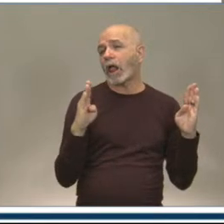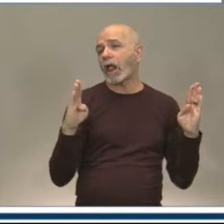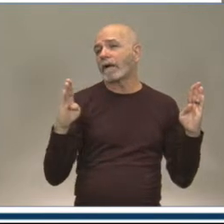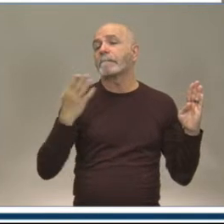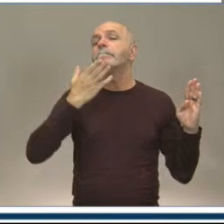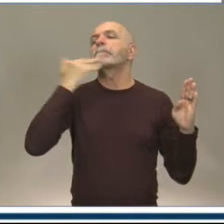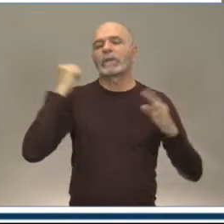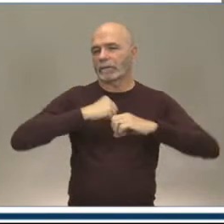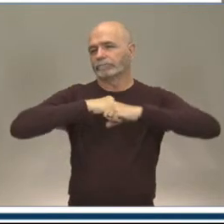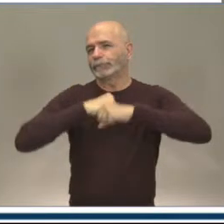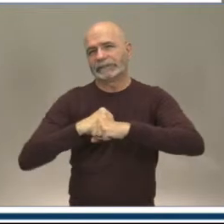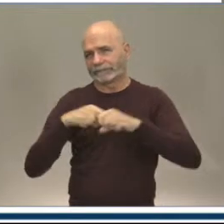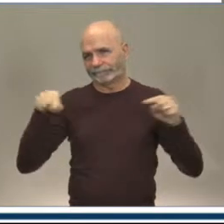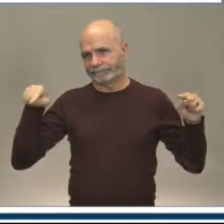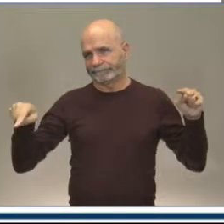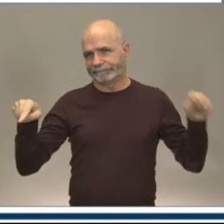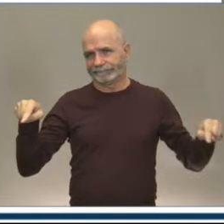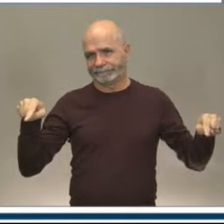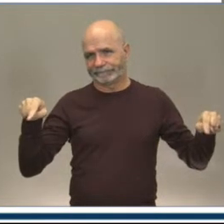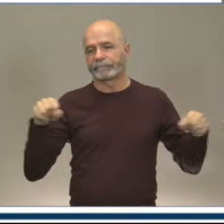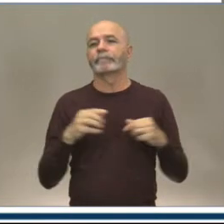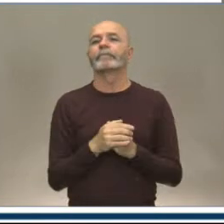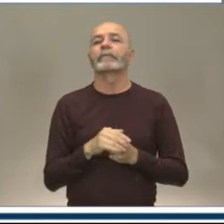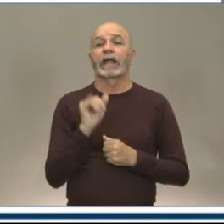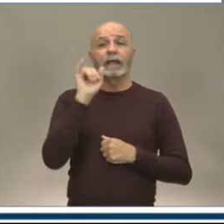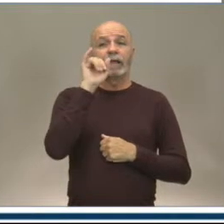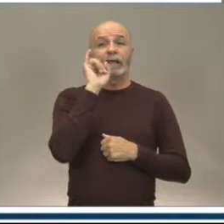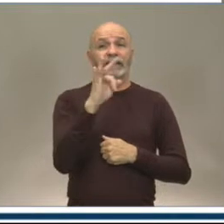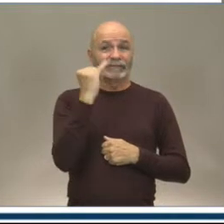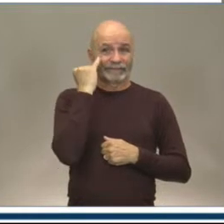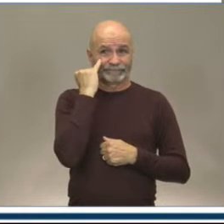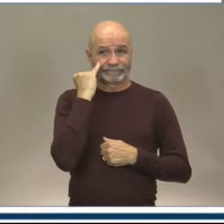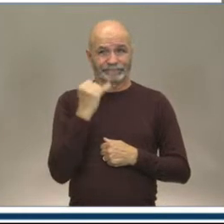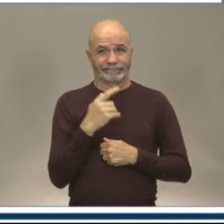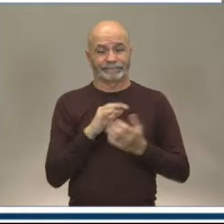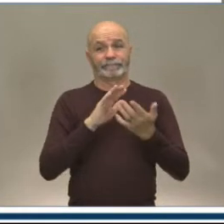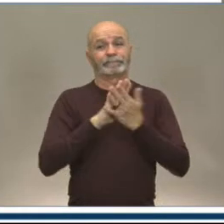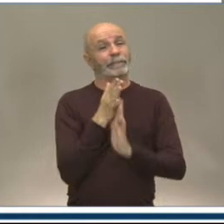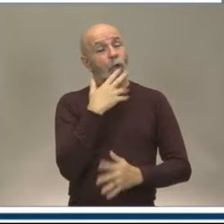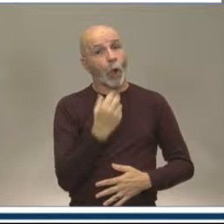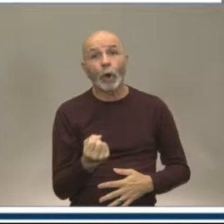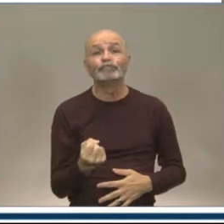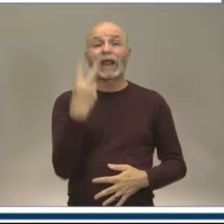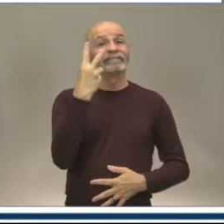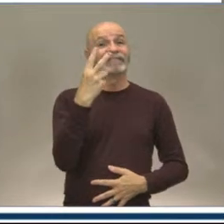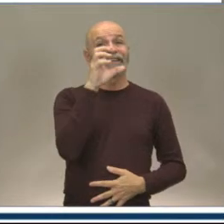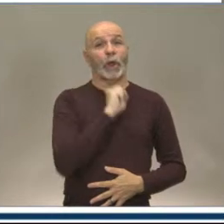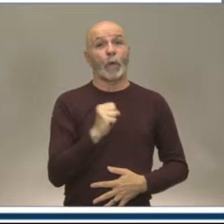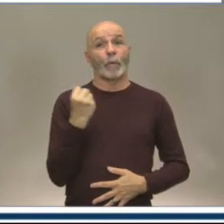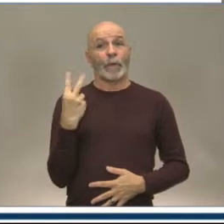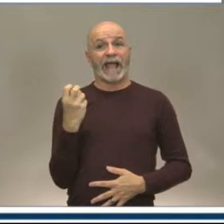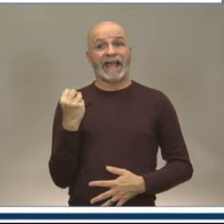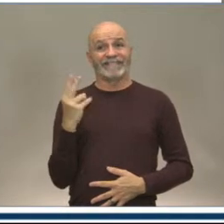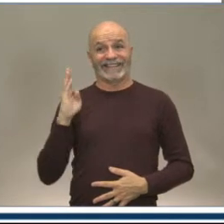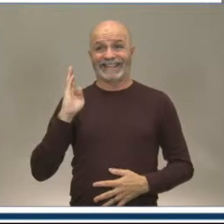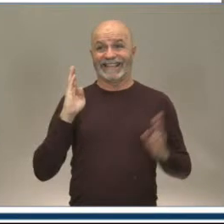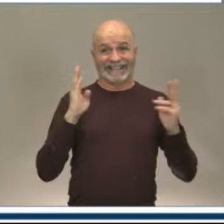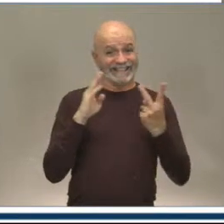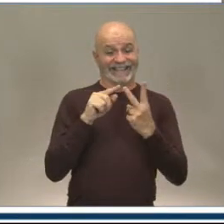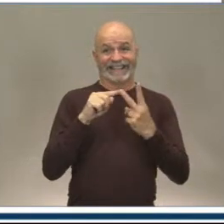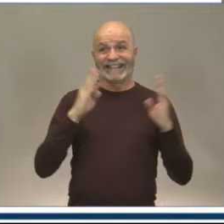the 8 weeks between doses, the second dose will be the age-appropriate adolescent or adult